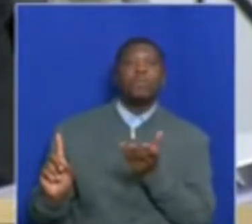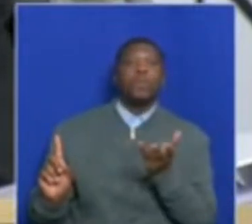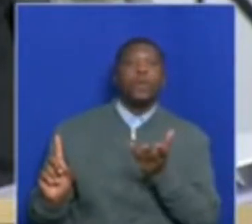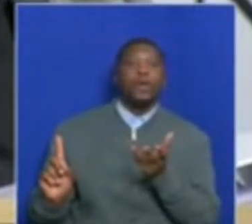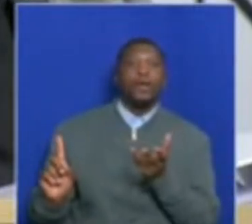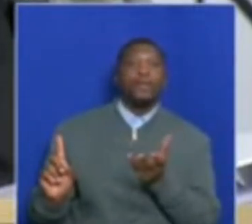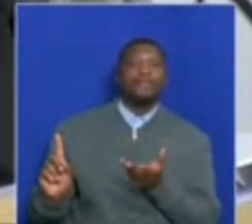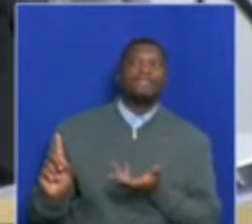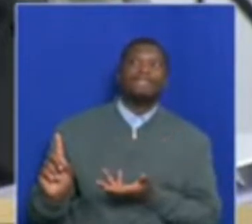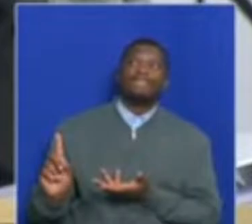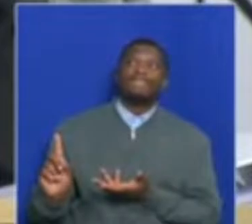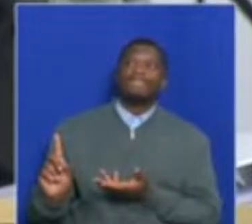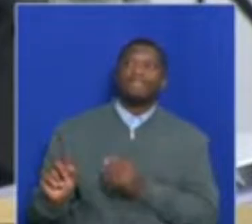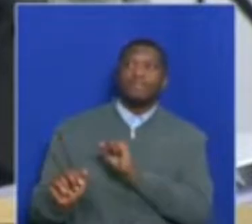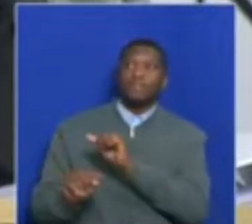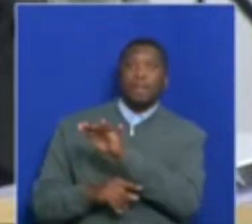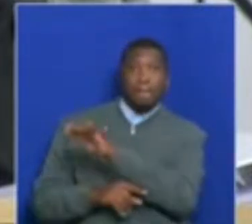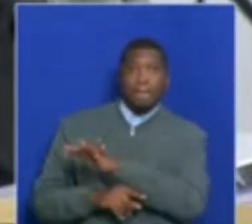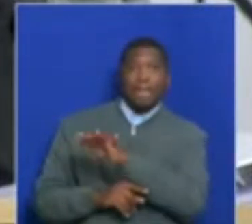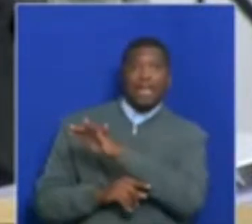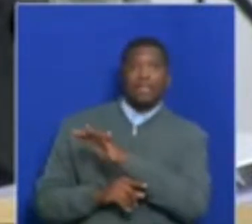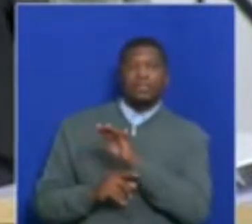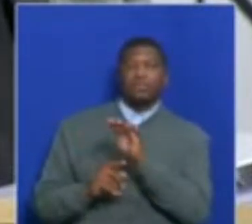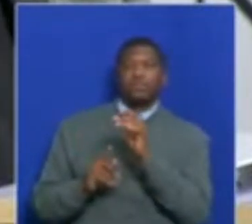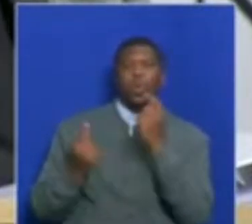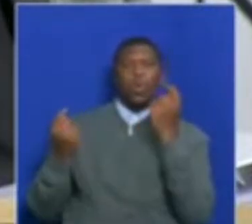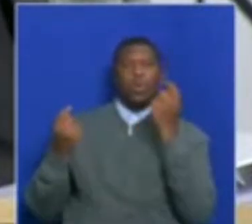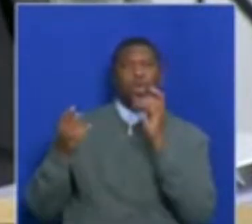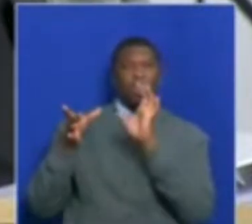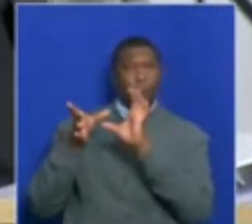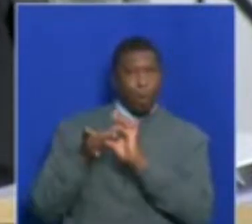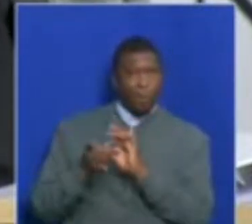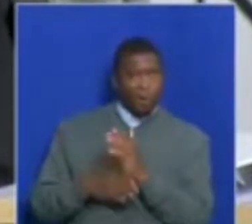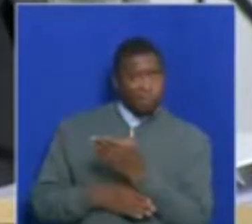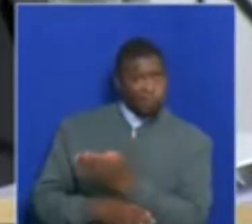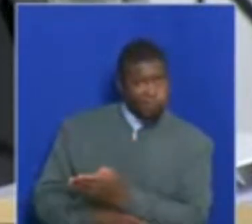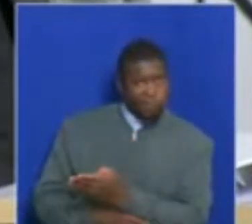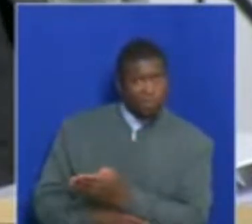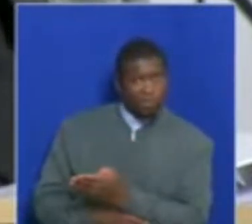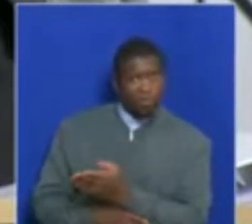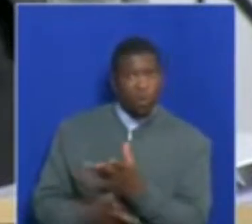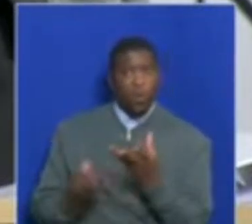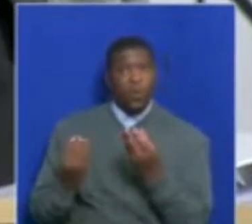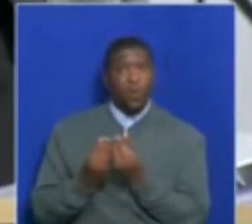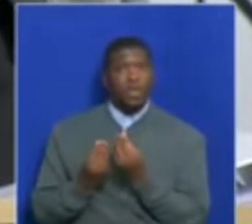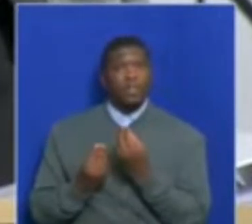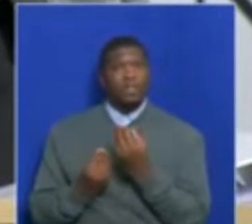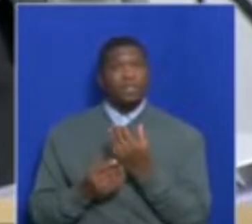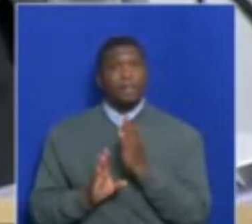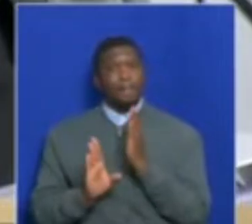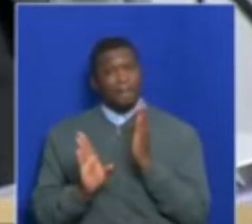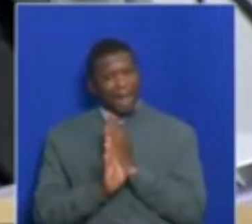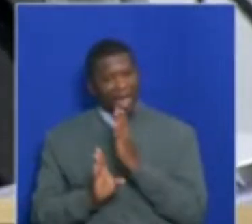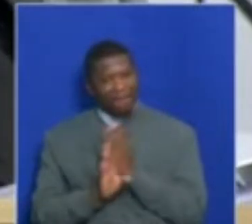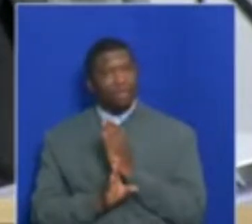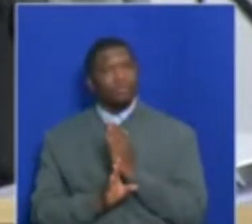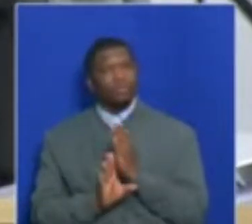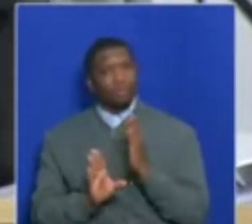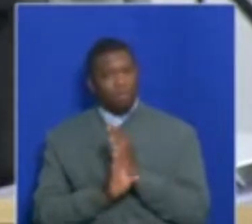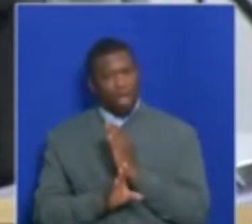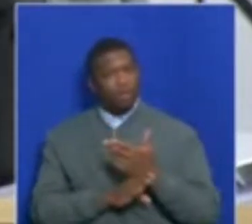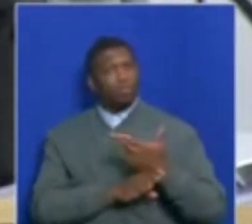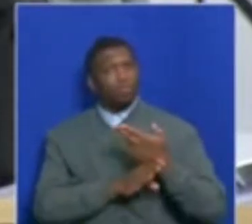resort or in that holiday accommodation with his private firearm, licensed private firearm. There was